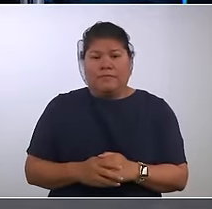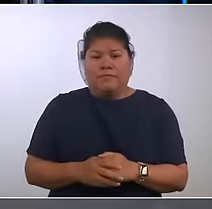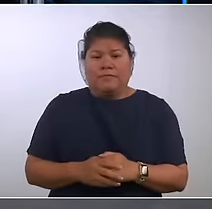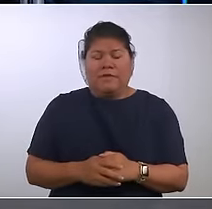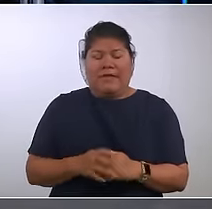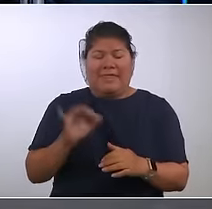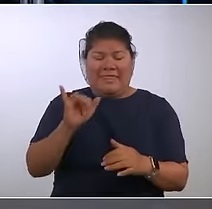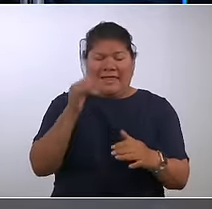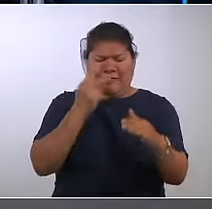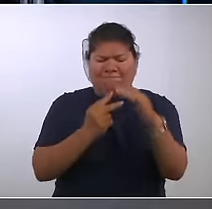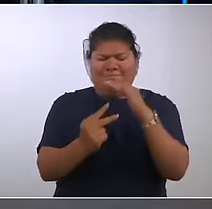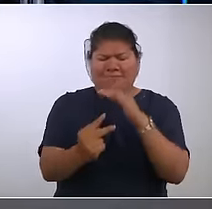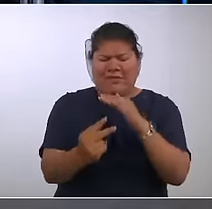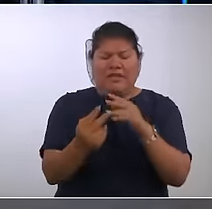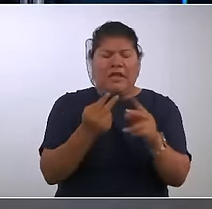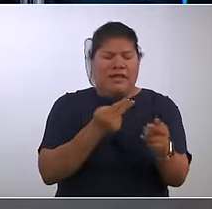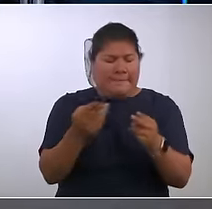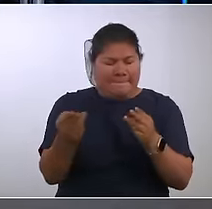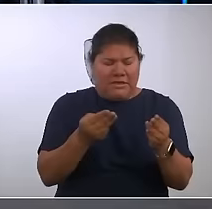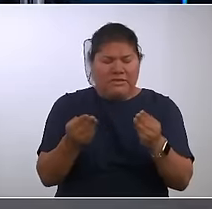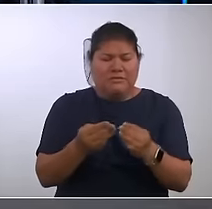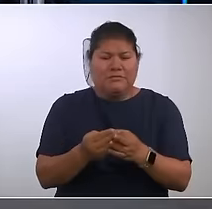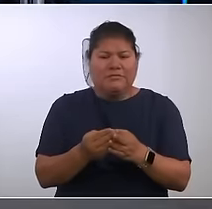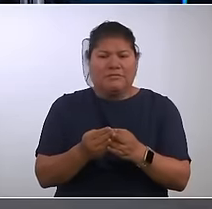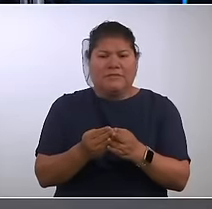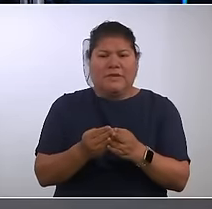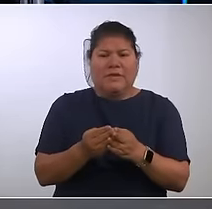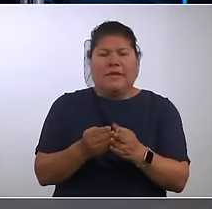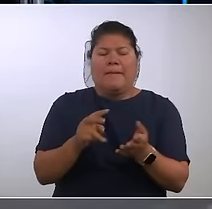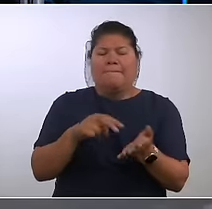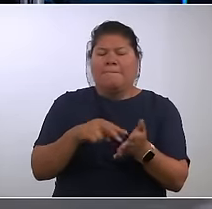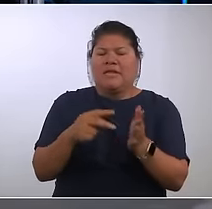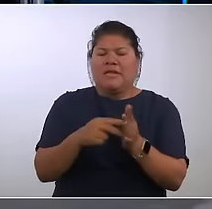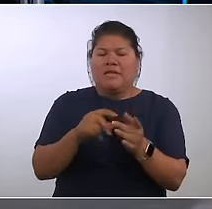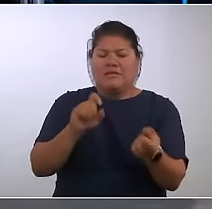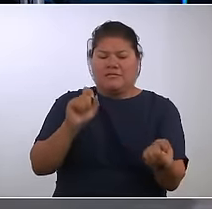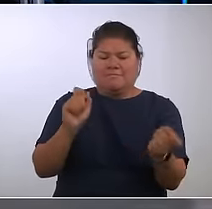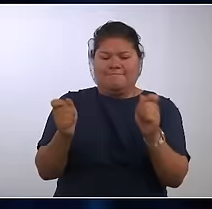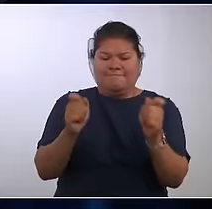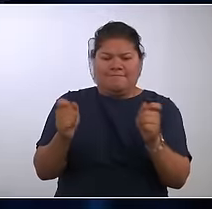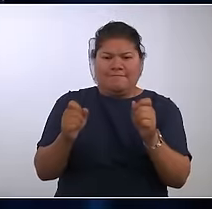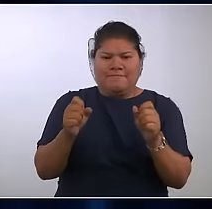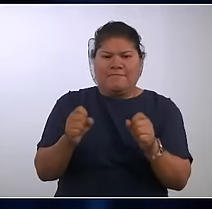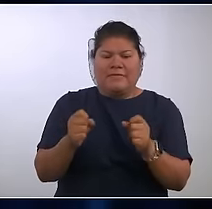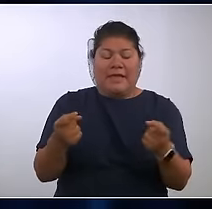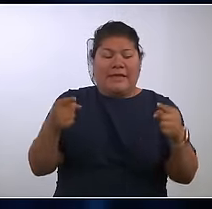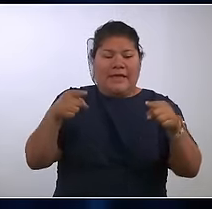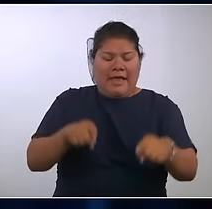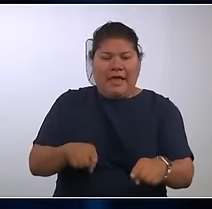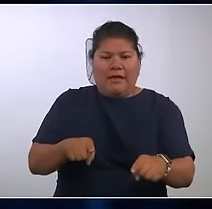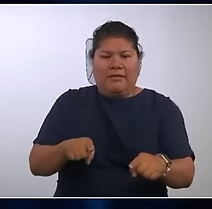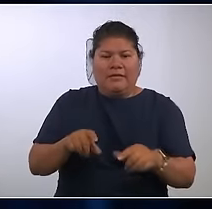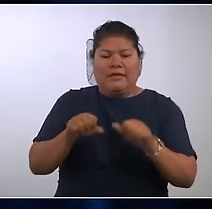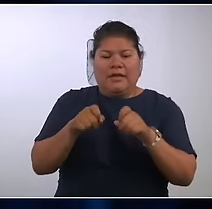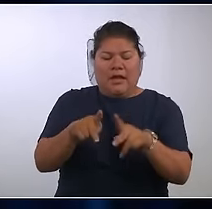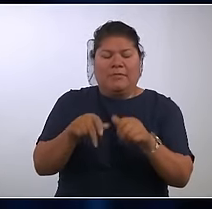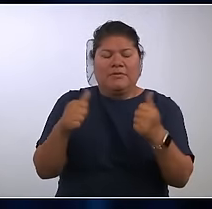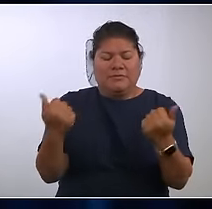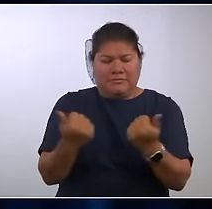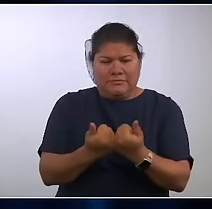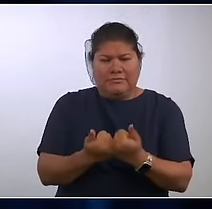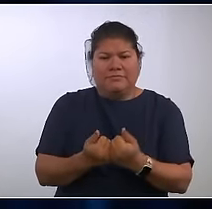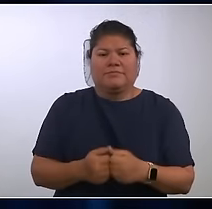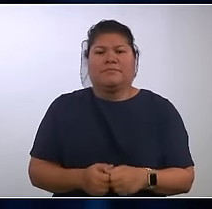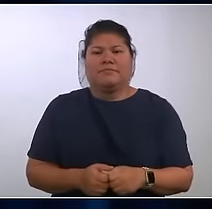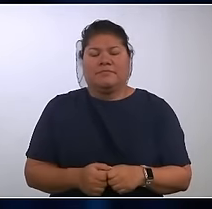church, en su misión, in their mission. Una reestructuración, a restructuring, ha estado sucediendo en la Asamblea